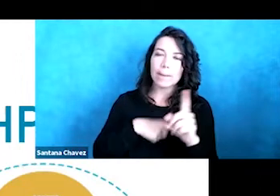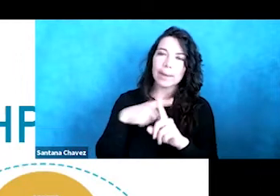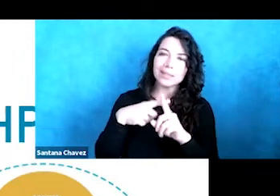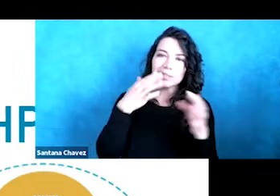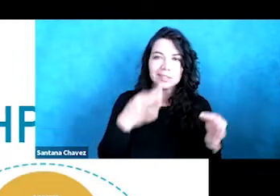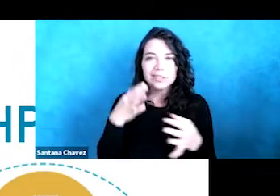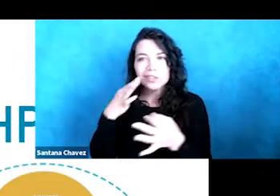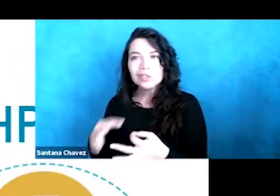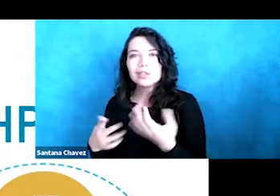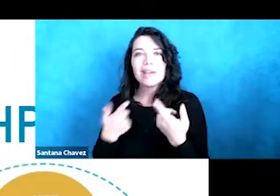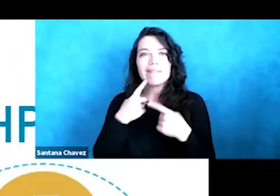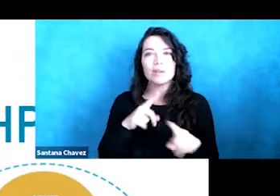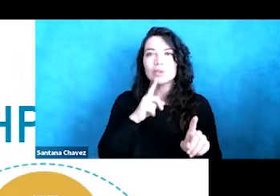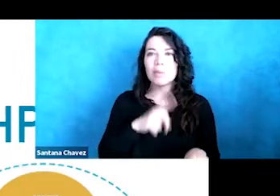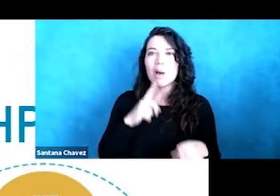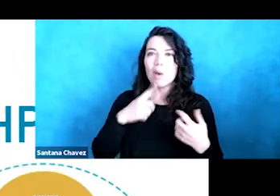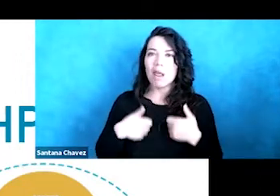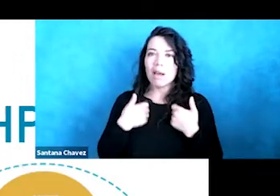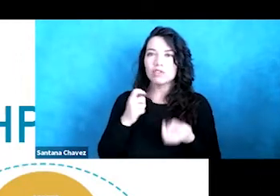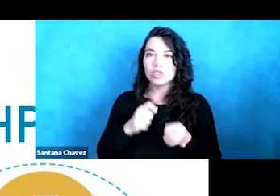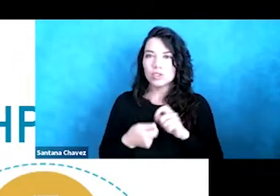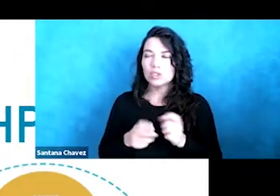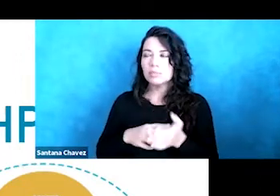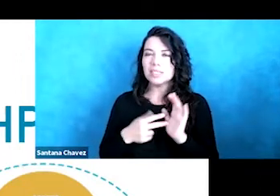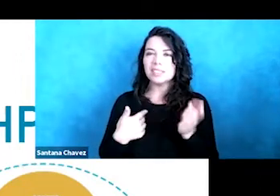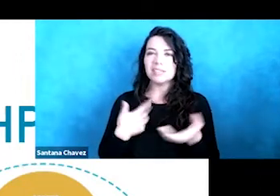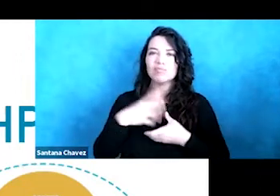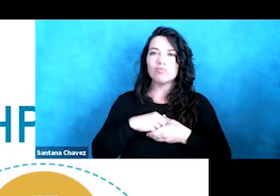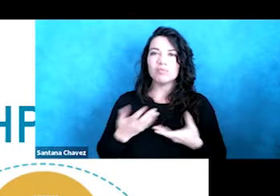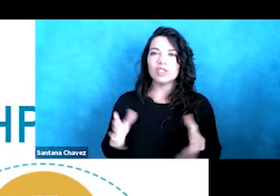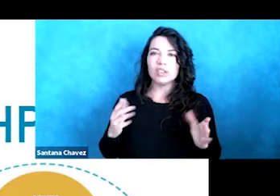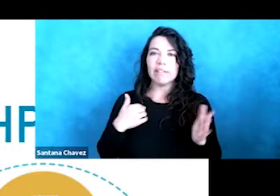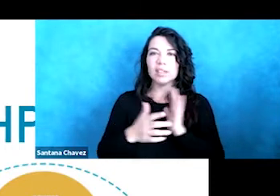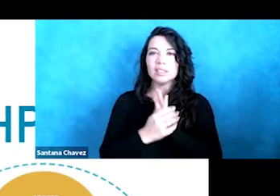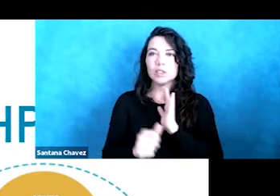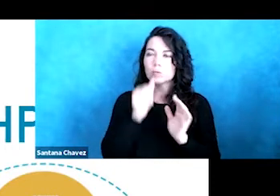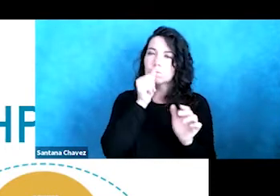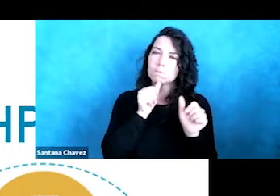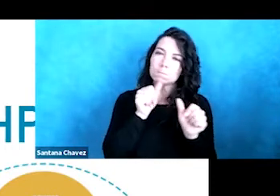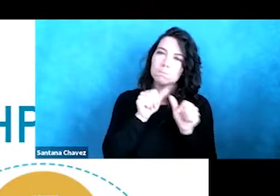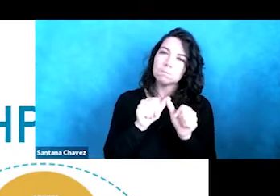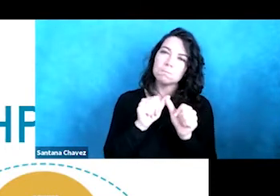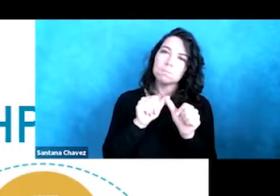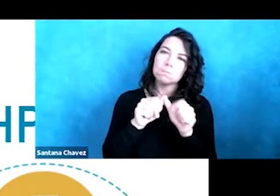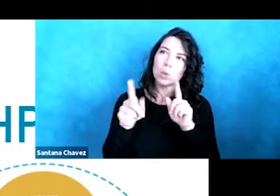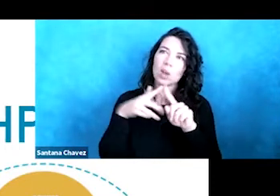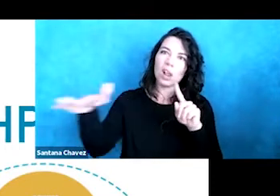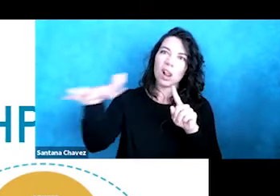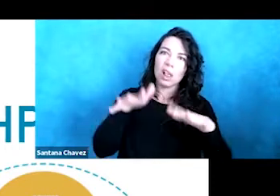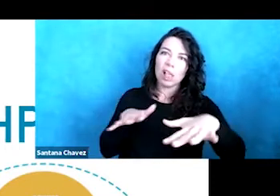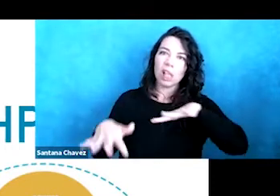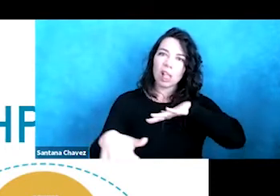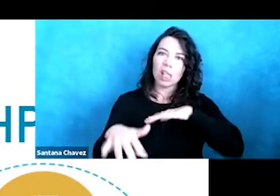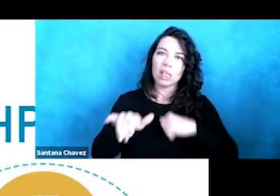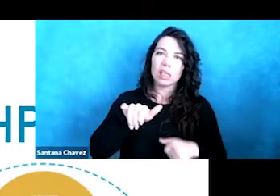to effectively respond to life changes. So you have the skills to cope effectively when things change. You know how